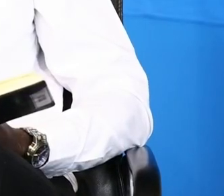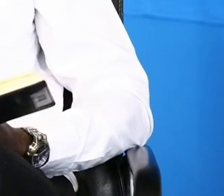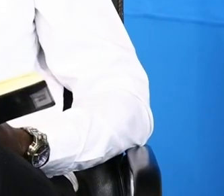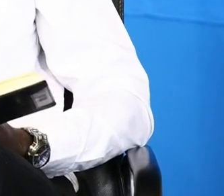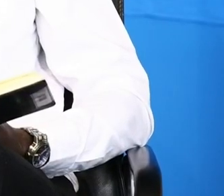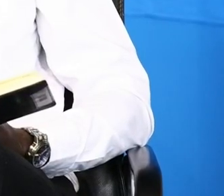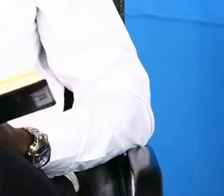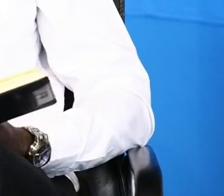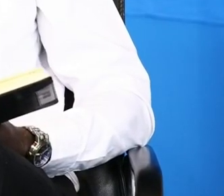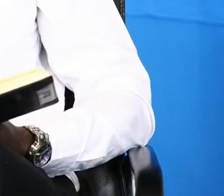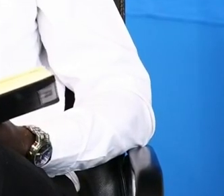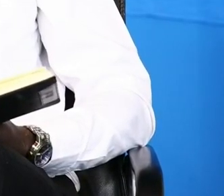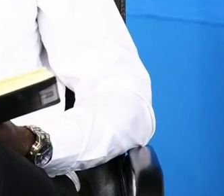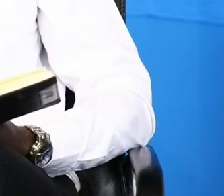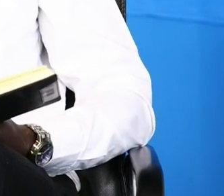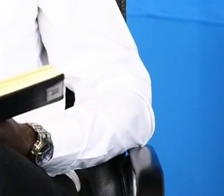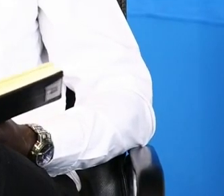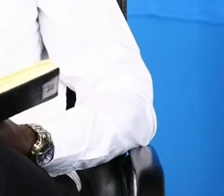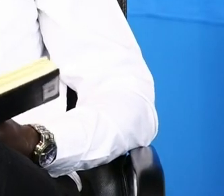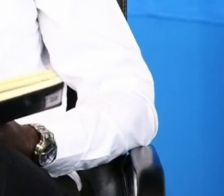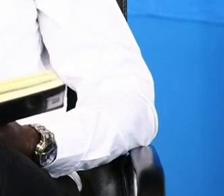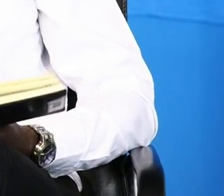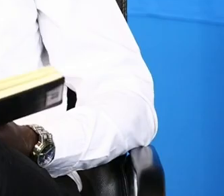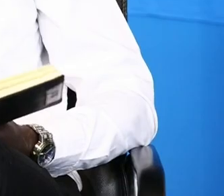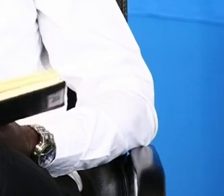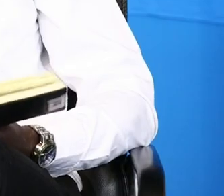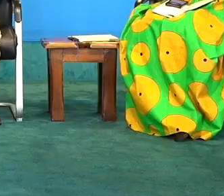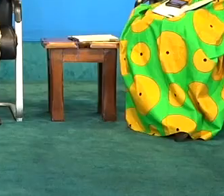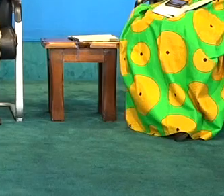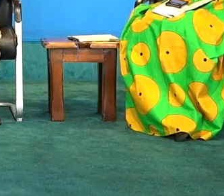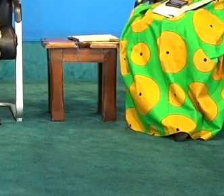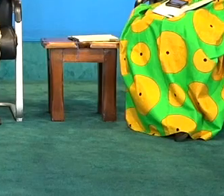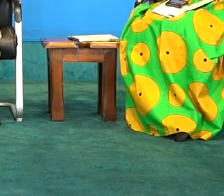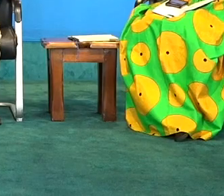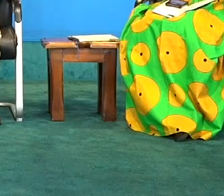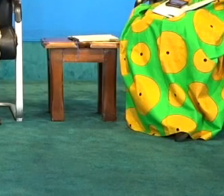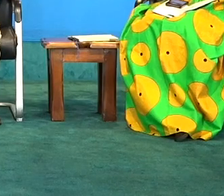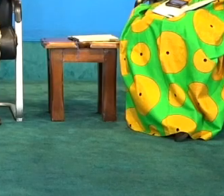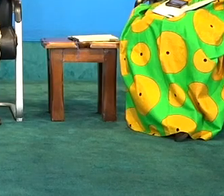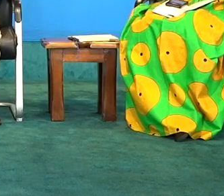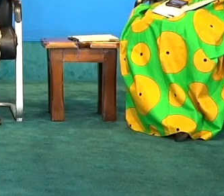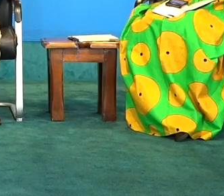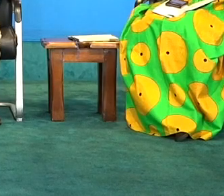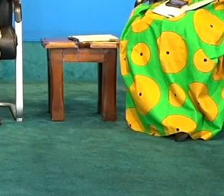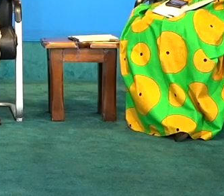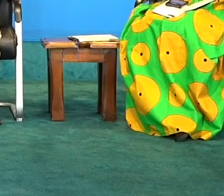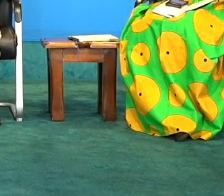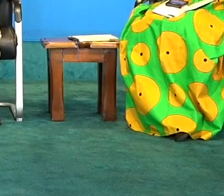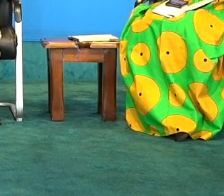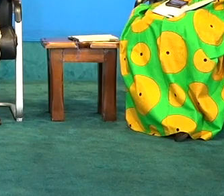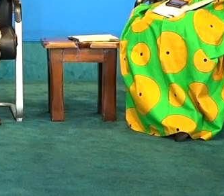God's power apply in our lives? I think